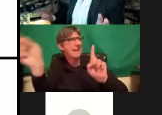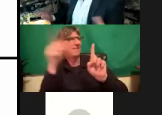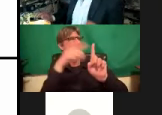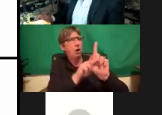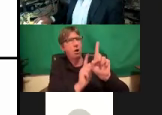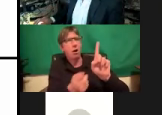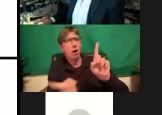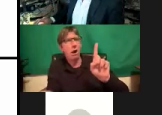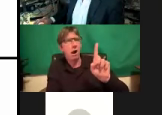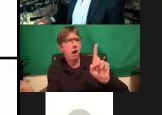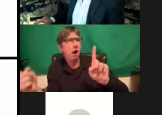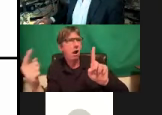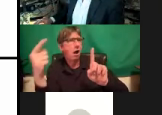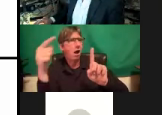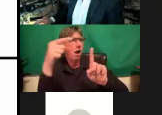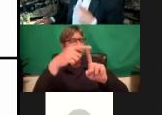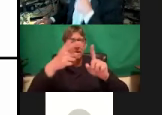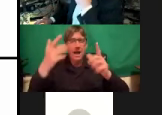know the answer, that's completely fine.